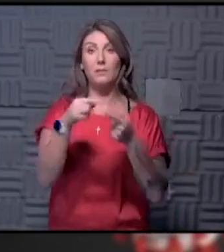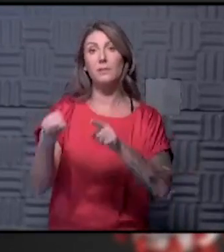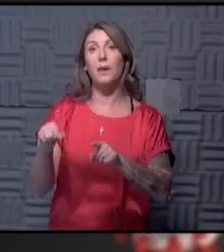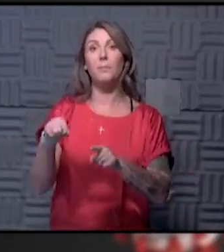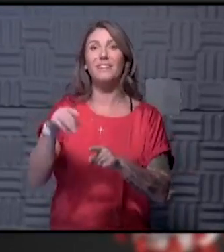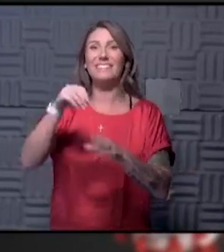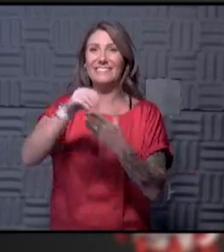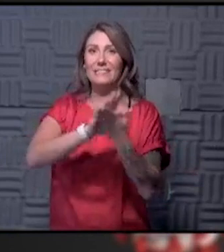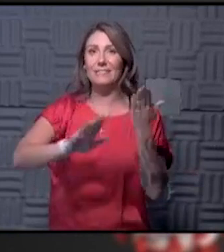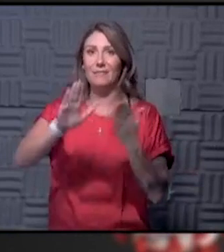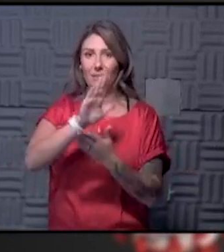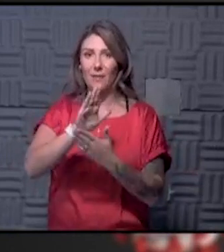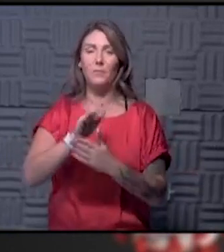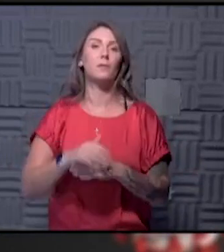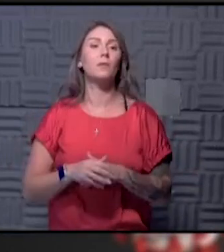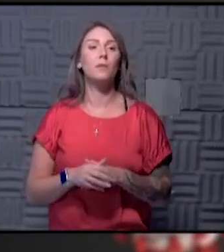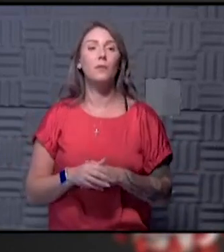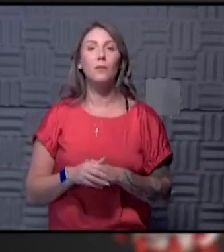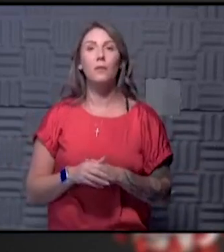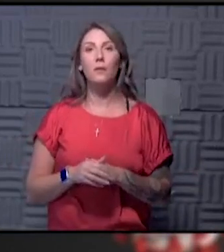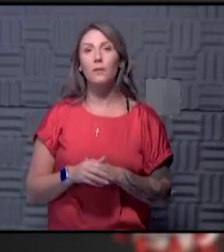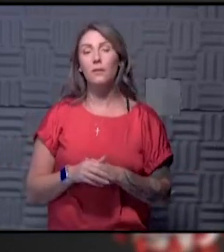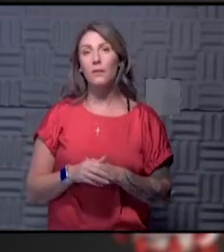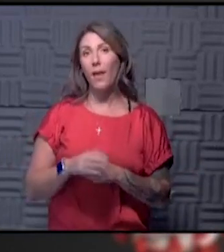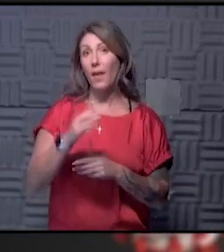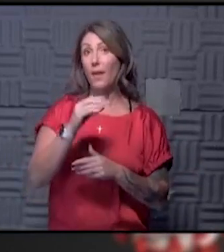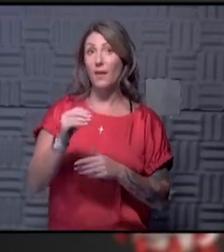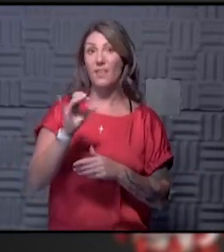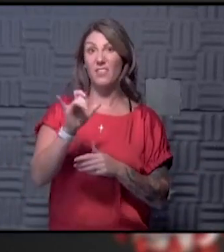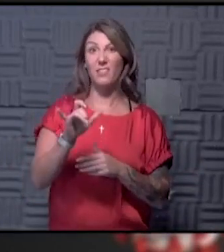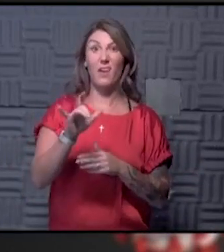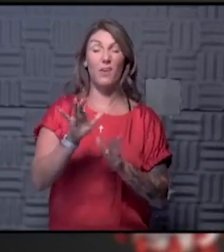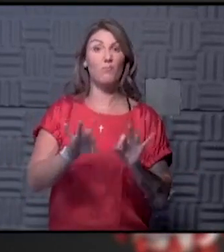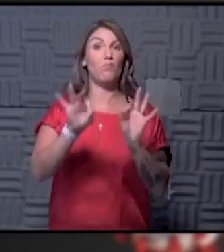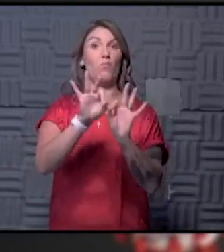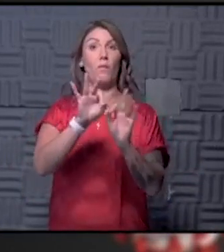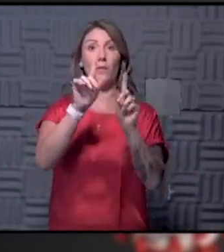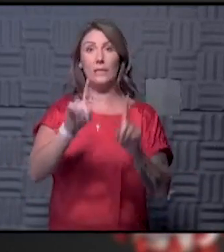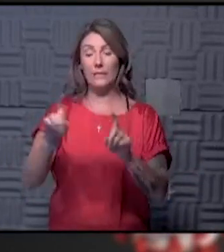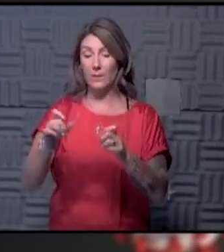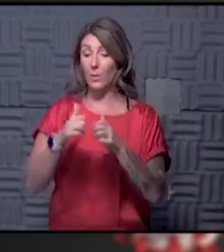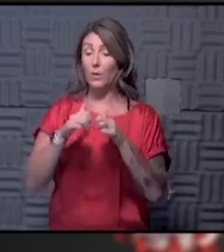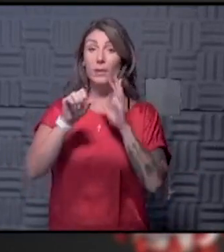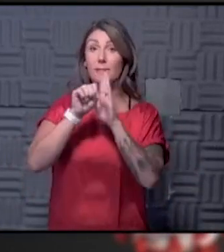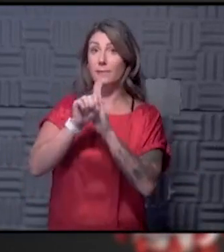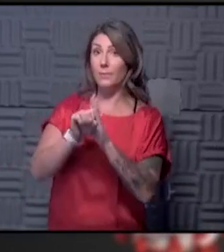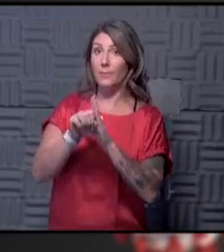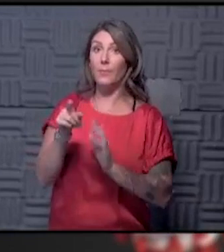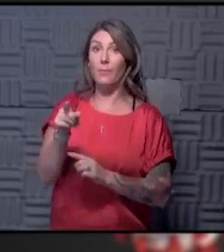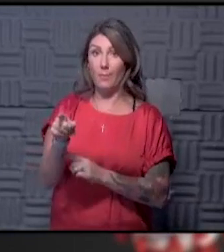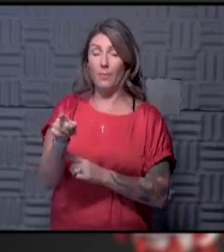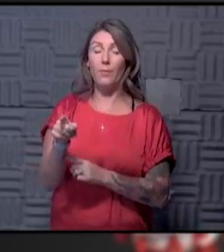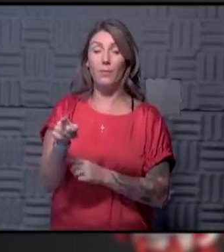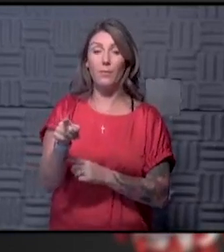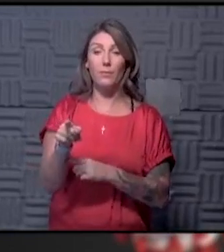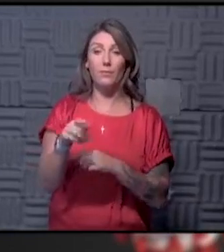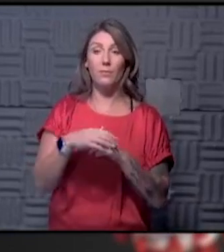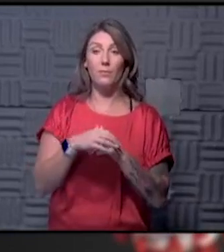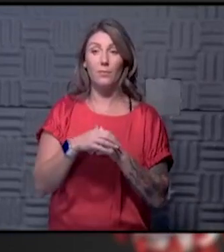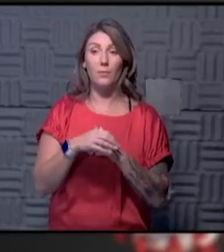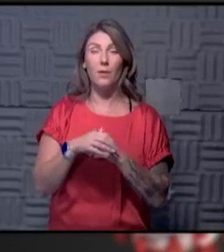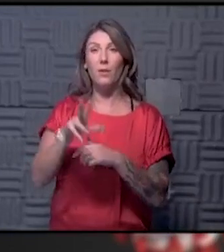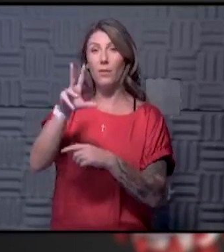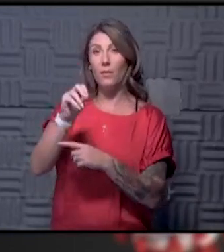campus involved in the prevalence testing effort. On the symptomatic side, we get about a 30